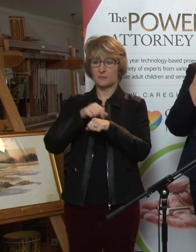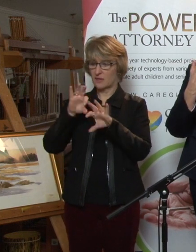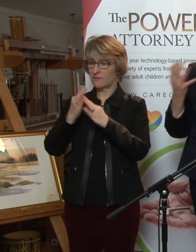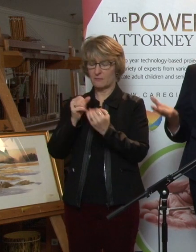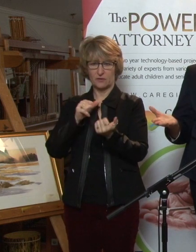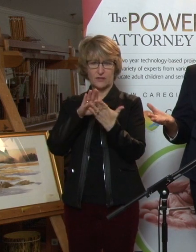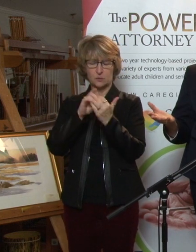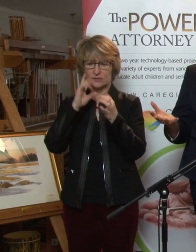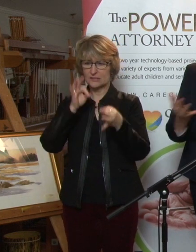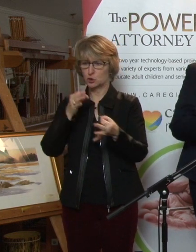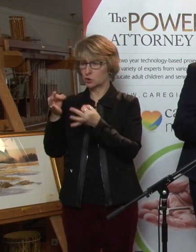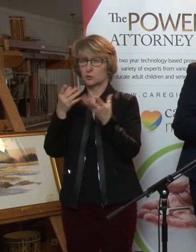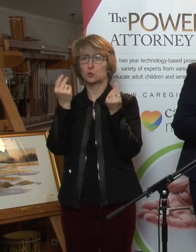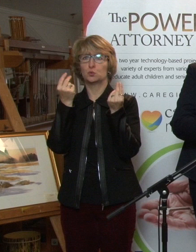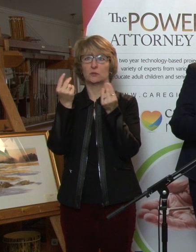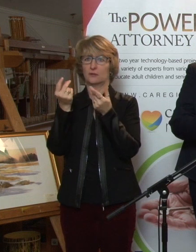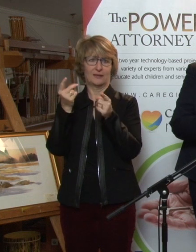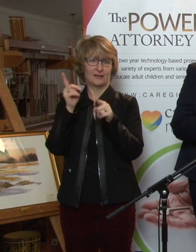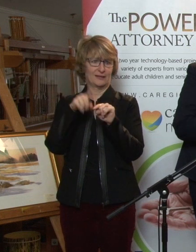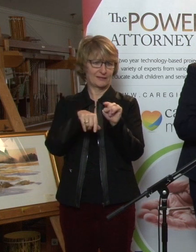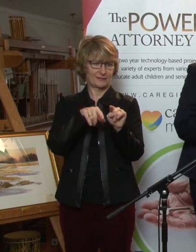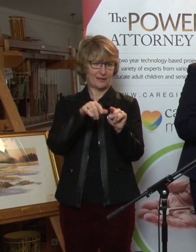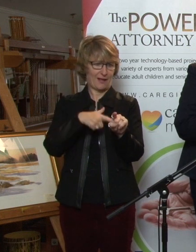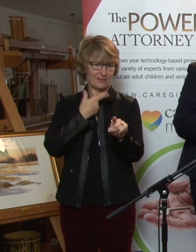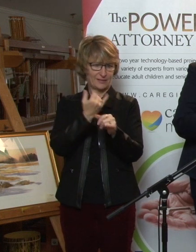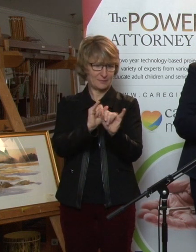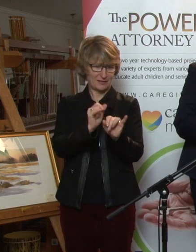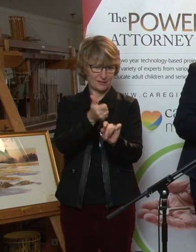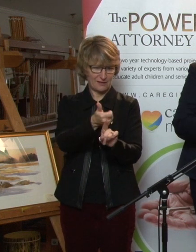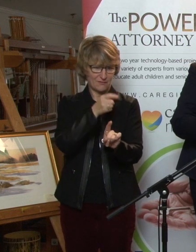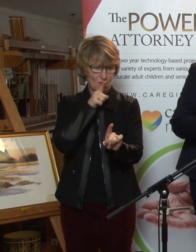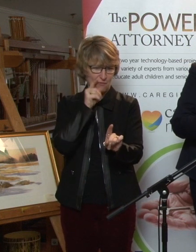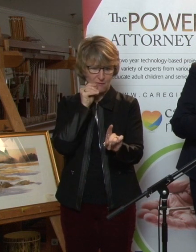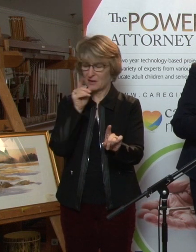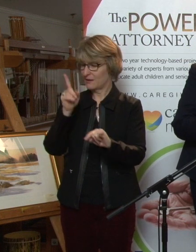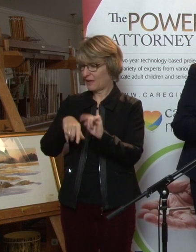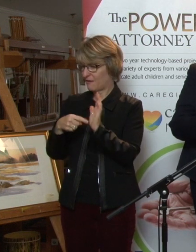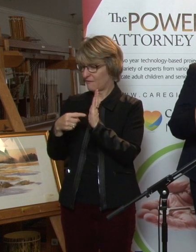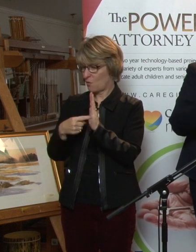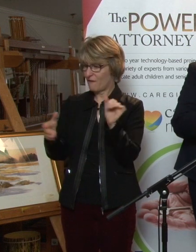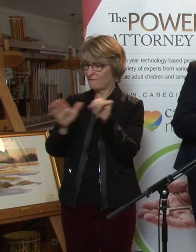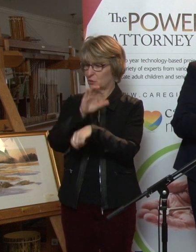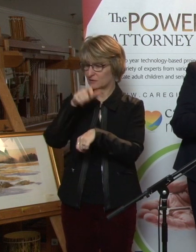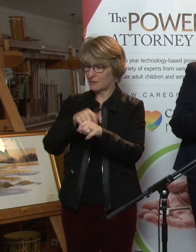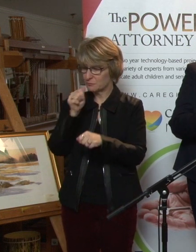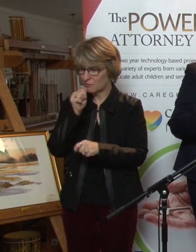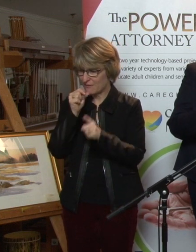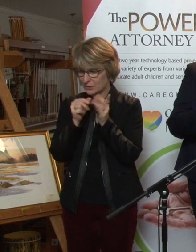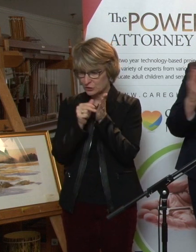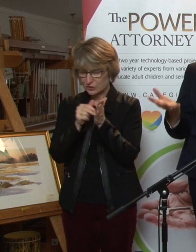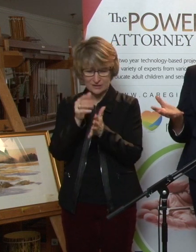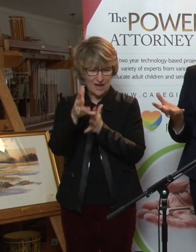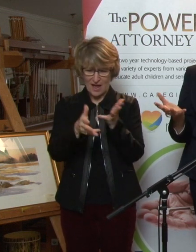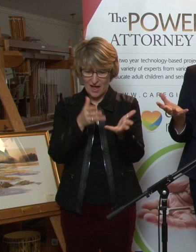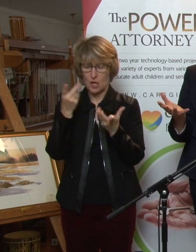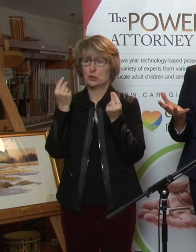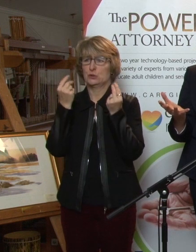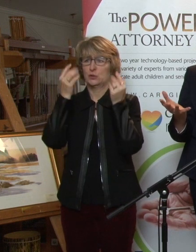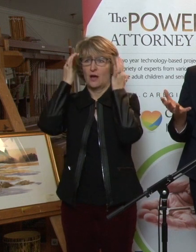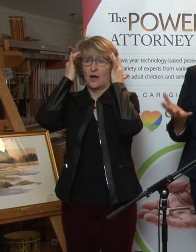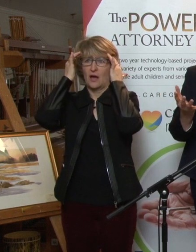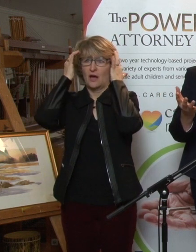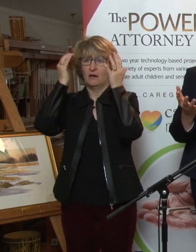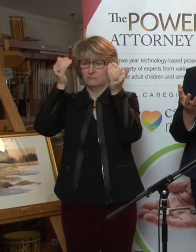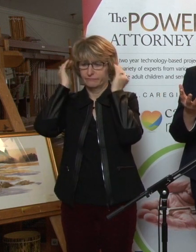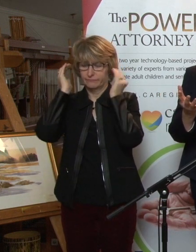saying, well, what can I do? Can't go home, can't afford the nursing at home, she can't be left alone. So what do?